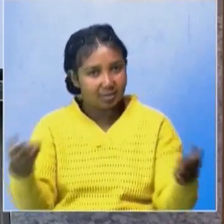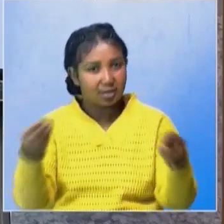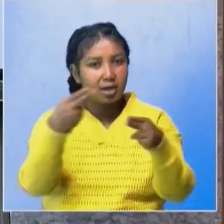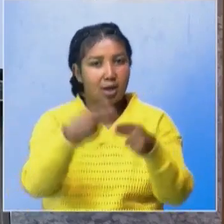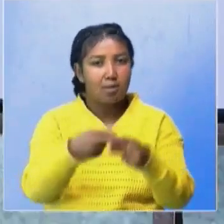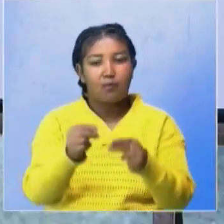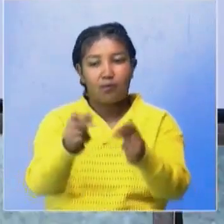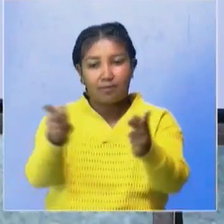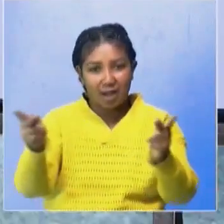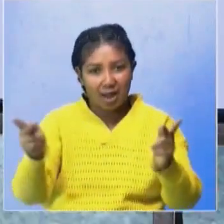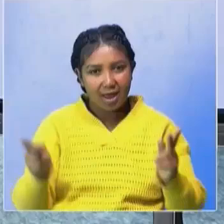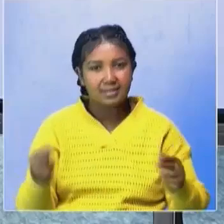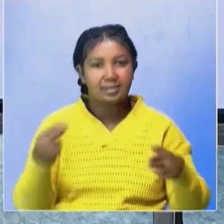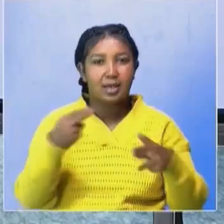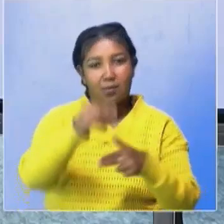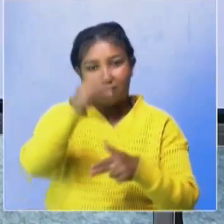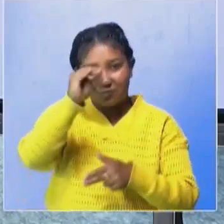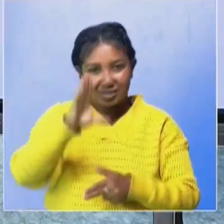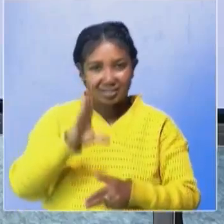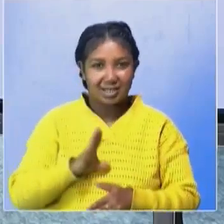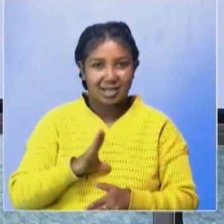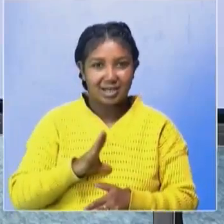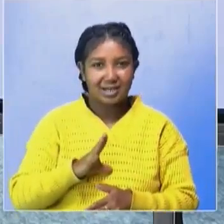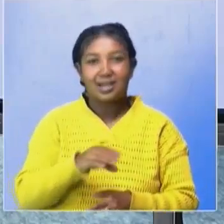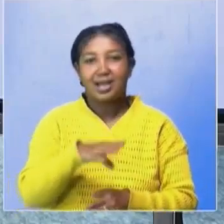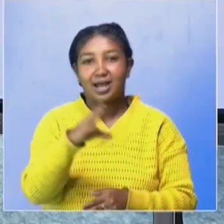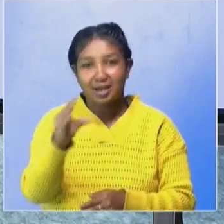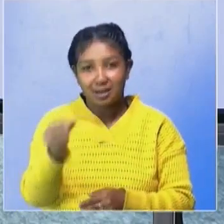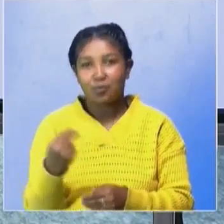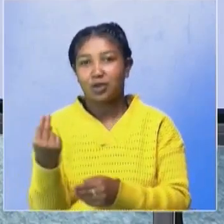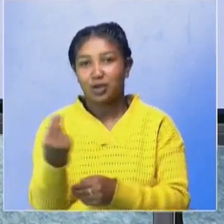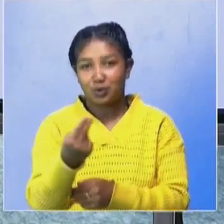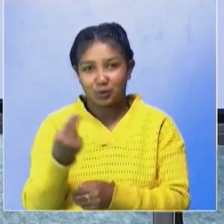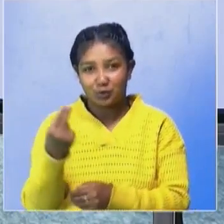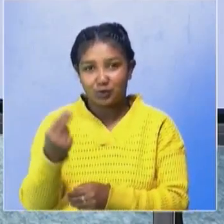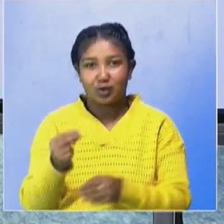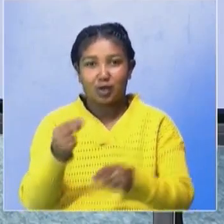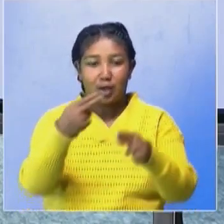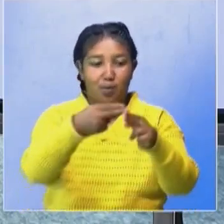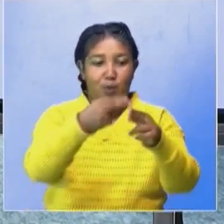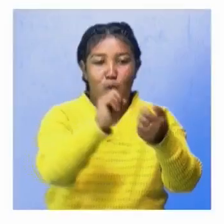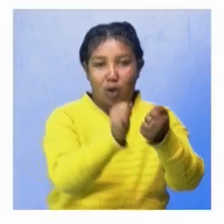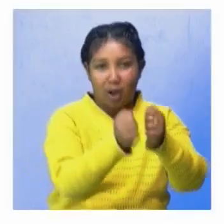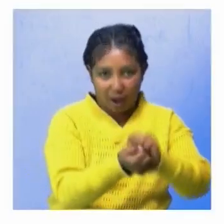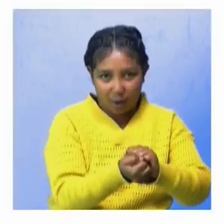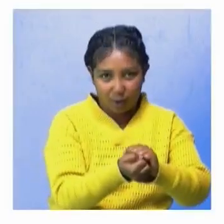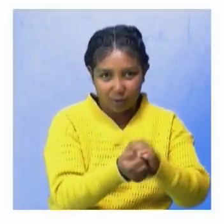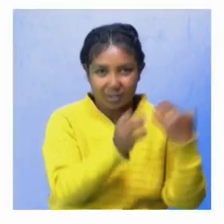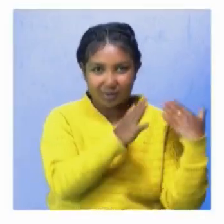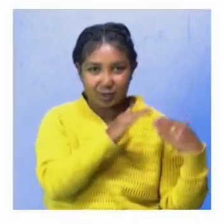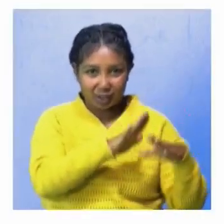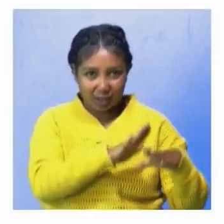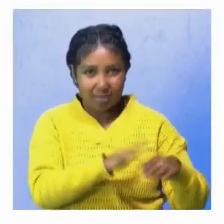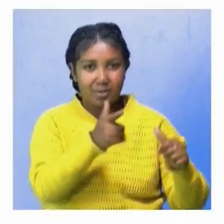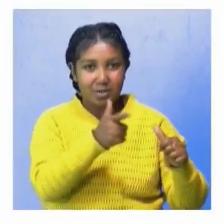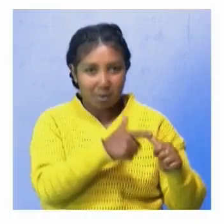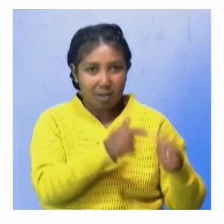of place, name of person. And also, we can use pronoun too. So the first we can use noun.